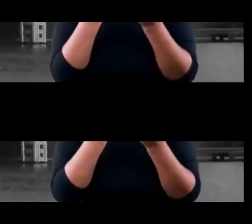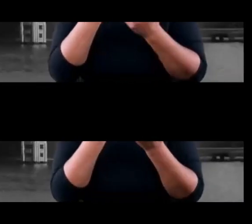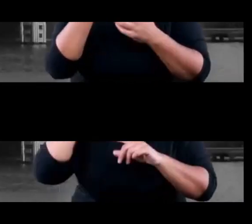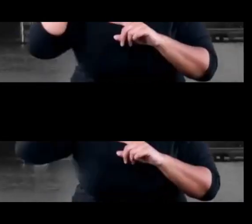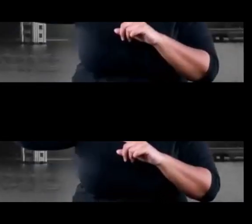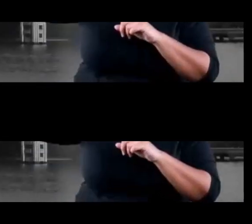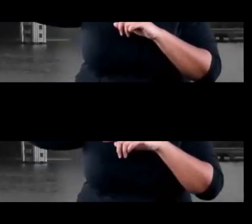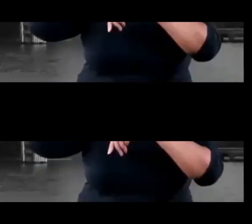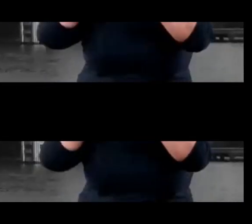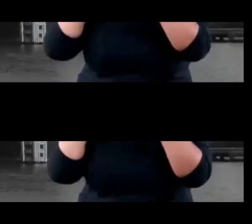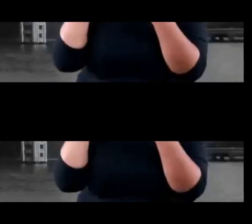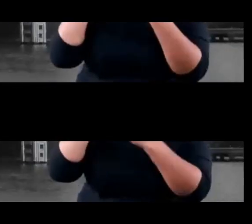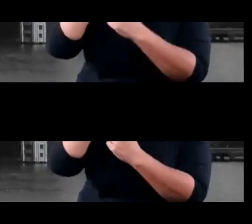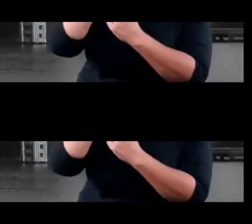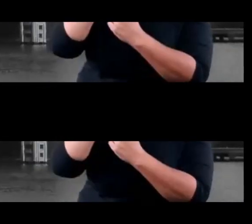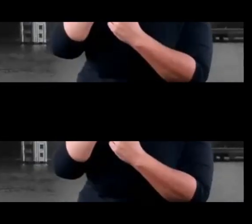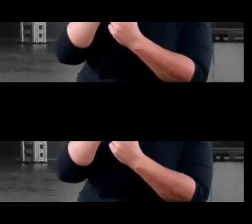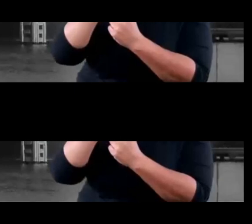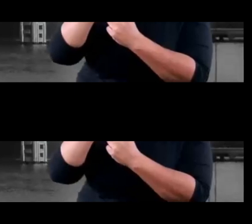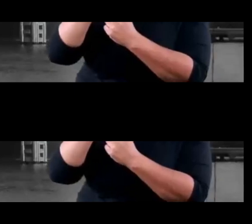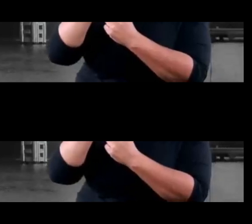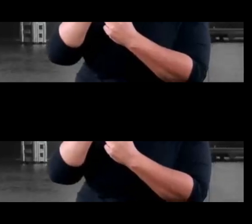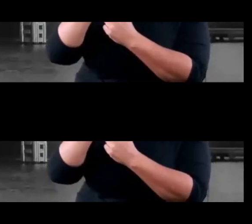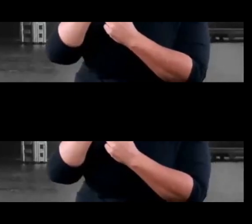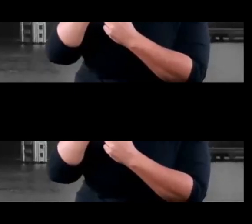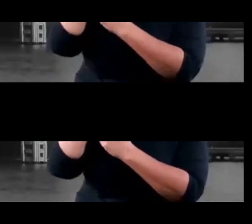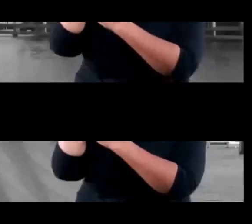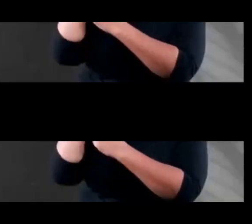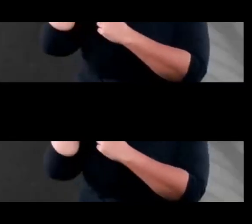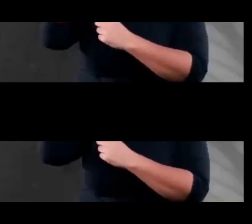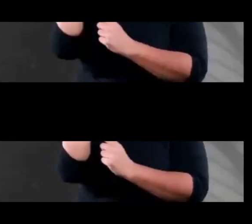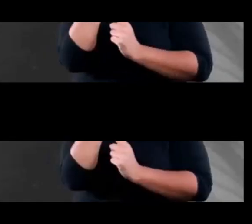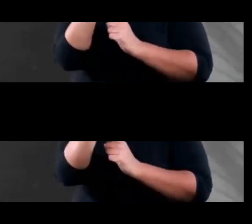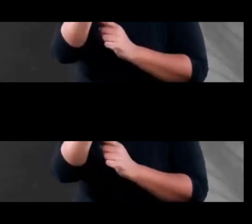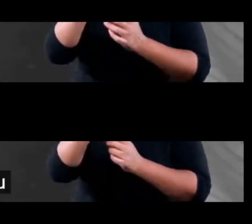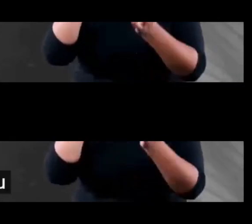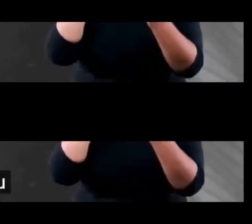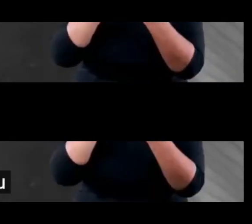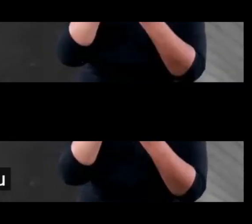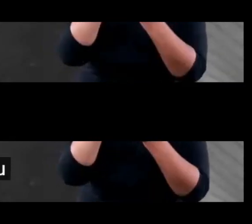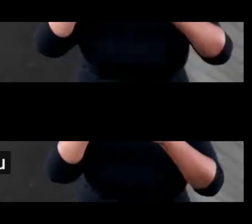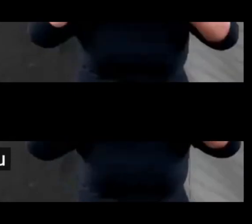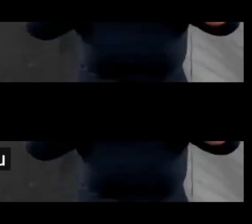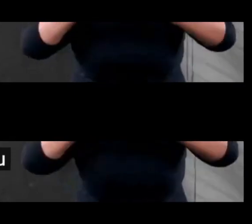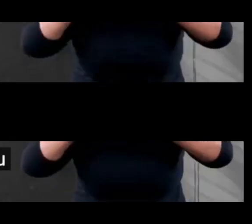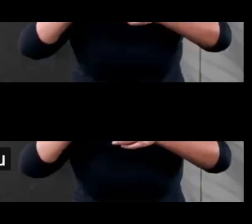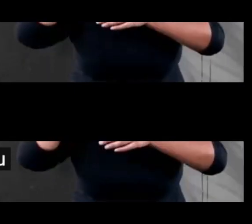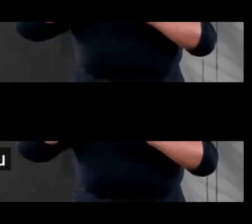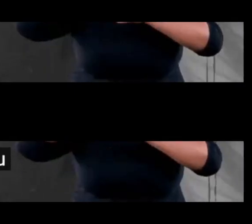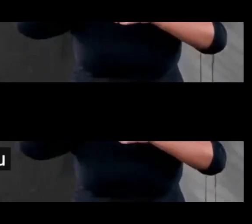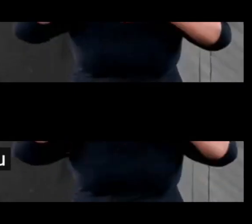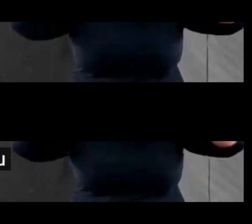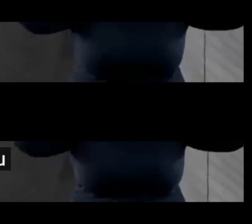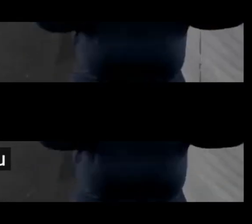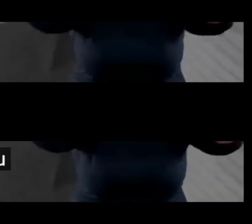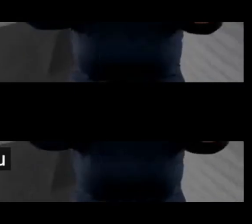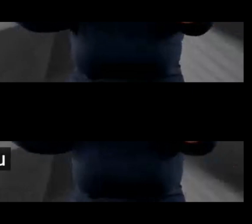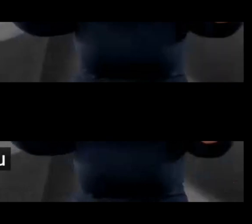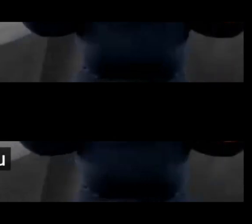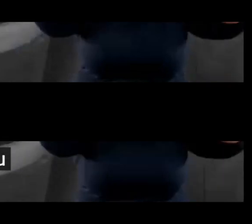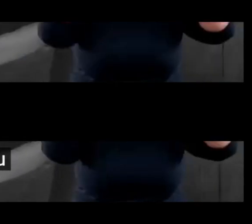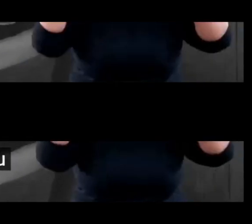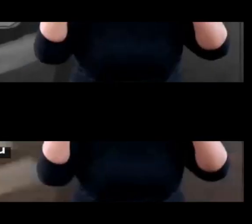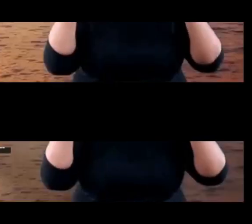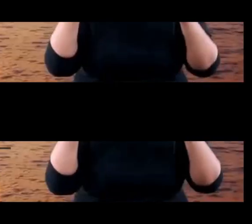British company was called the East India Company, and it had 18 million pounds of tea that it needed to